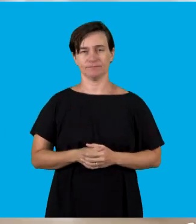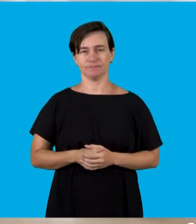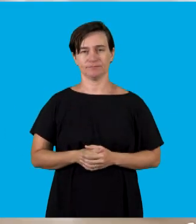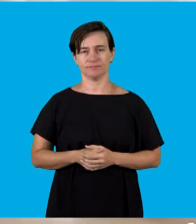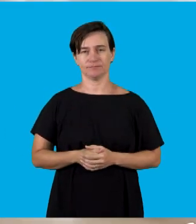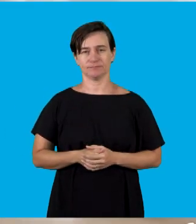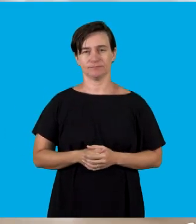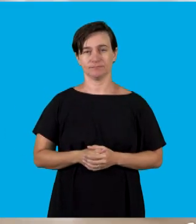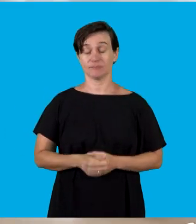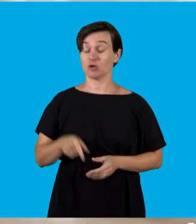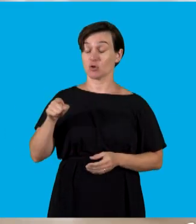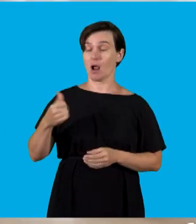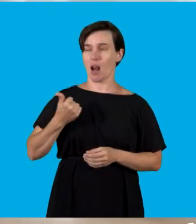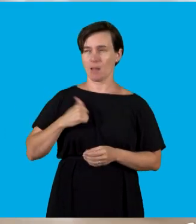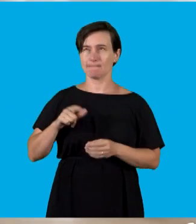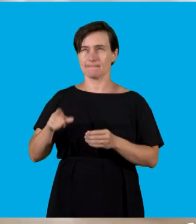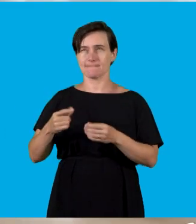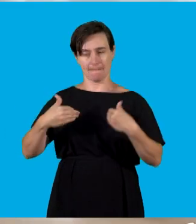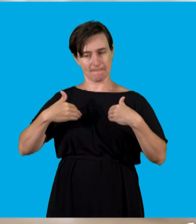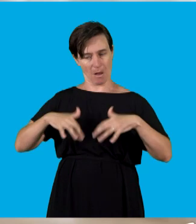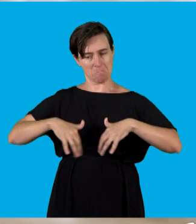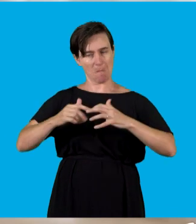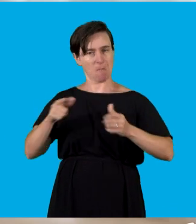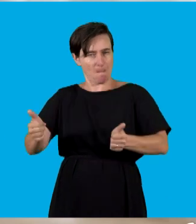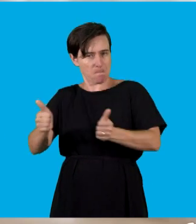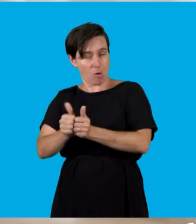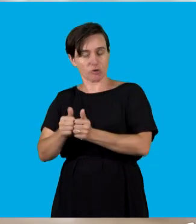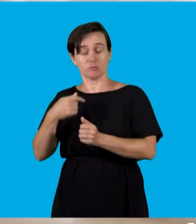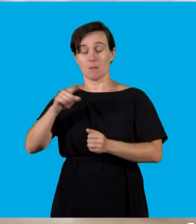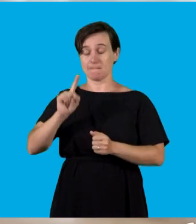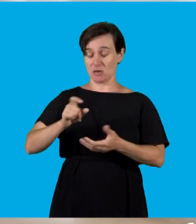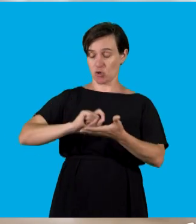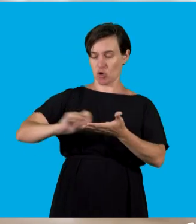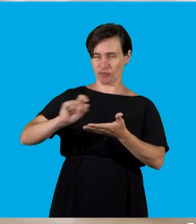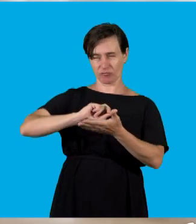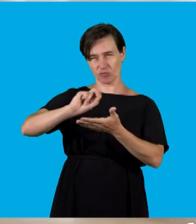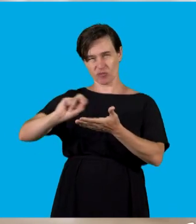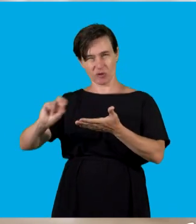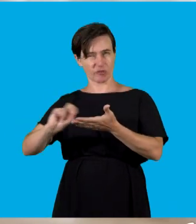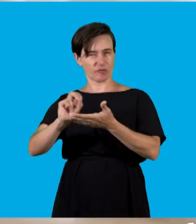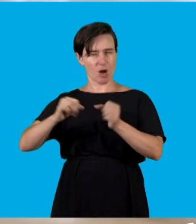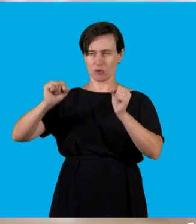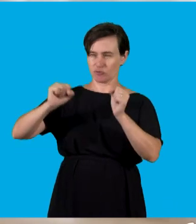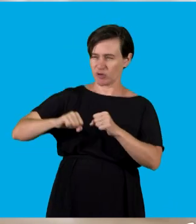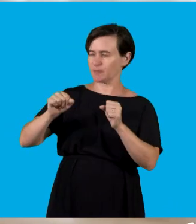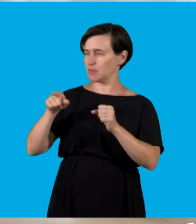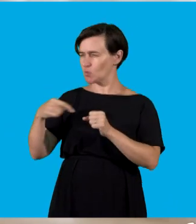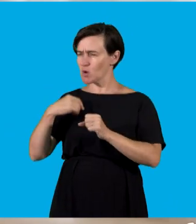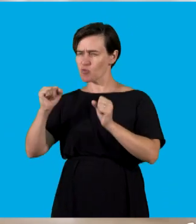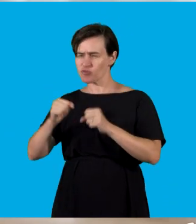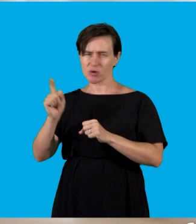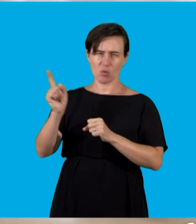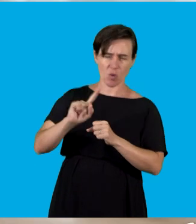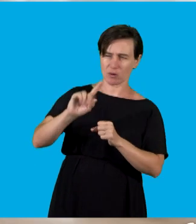a partnership. What you would do when you start a partnership is to draw up a partnership agreement. Whatever it is that you